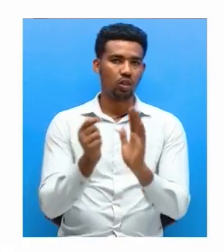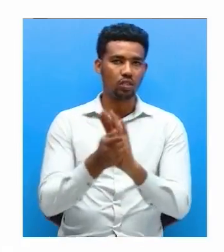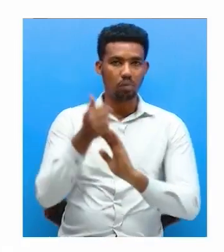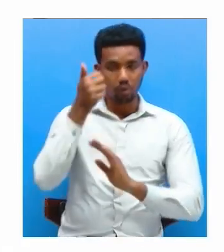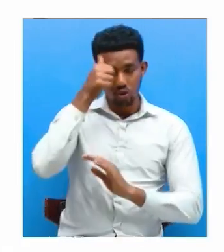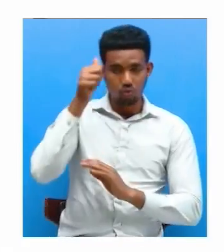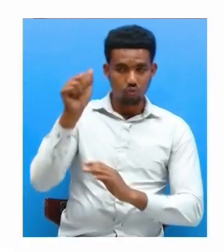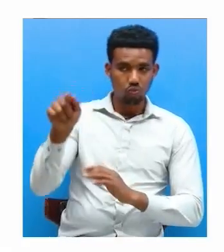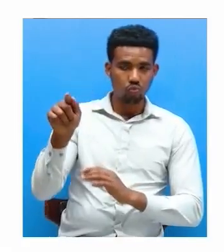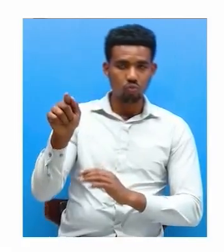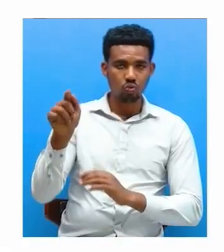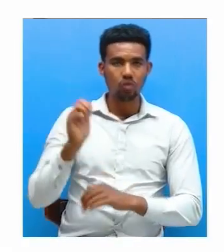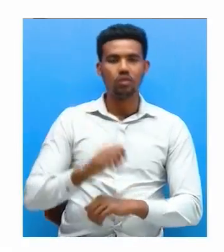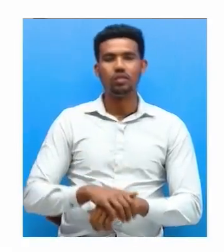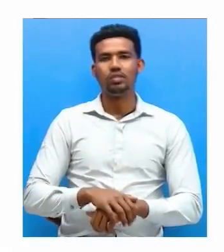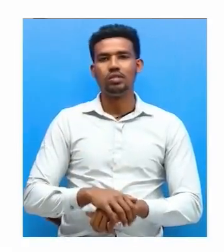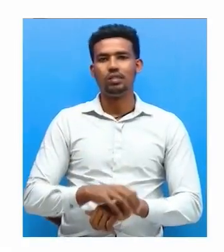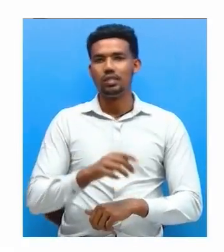we,